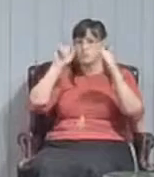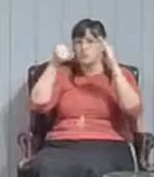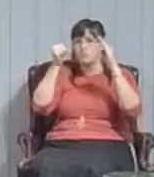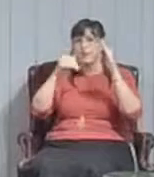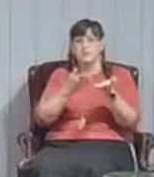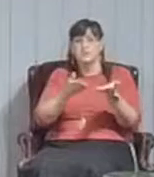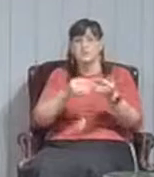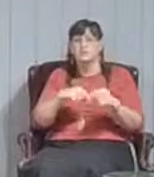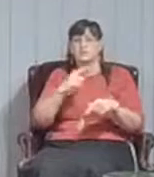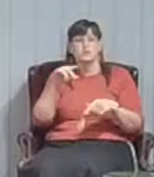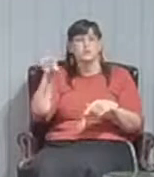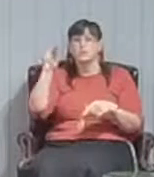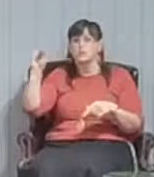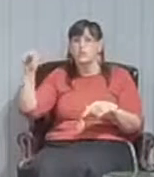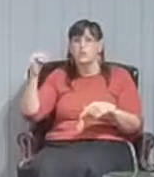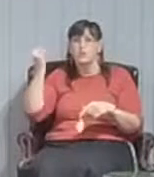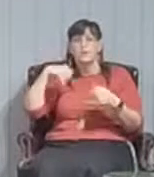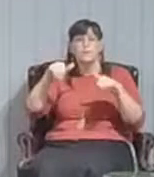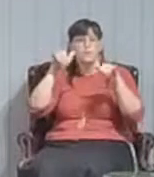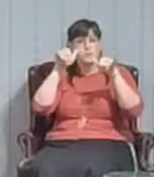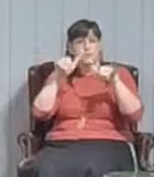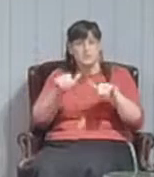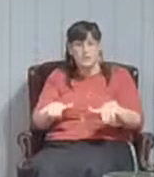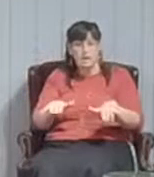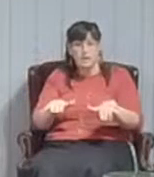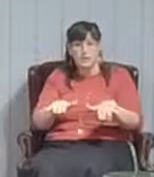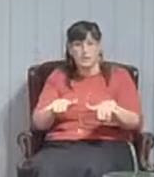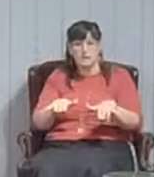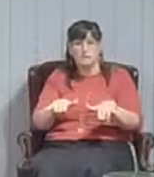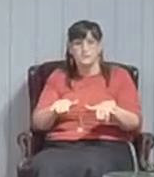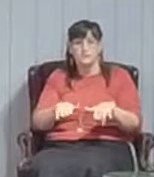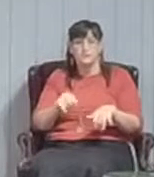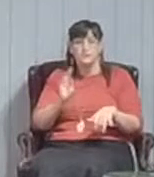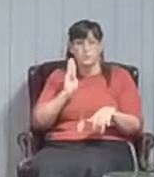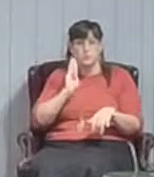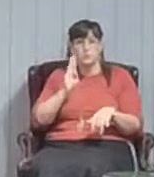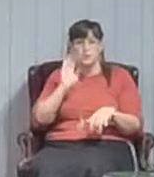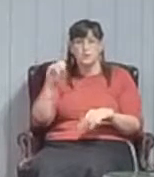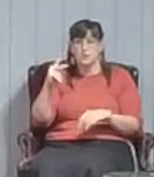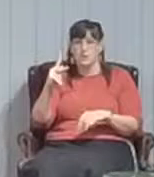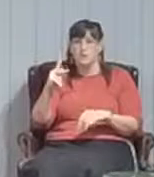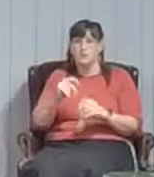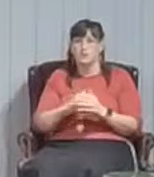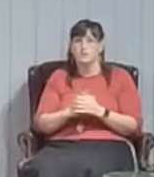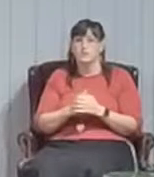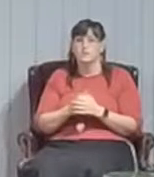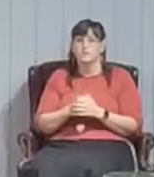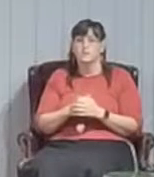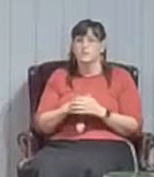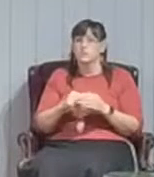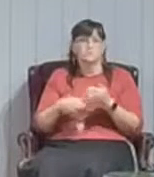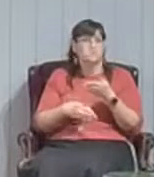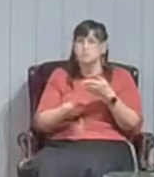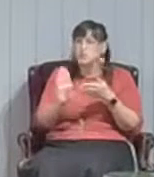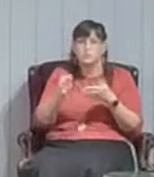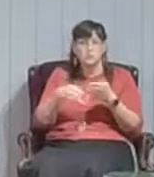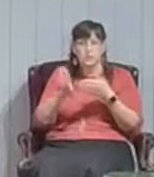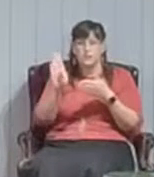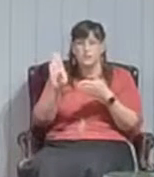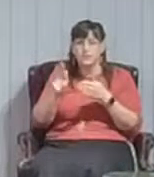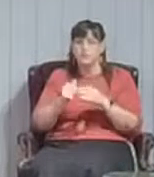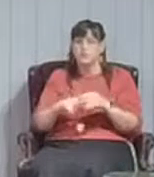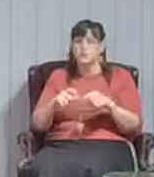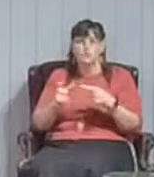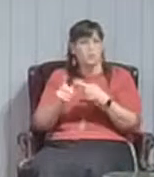Jeremiah's there, and he says, no, here's the thing. If you'll stay put, you'll be okay. Don't leave. Don't